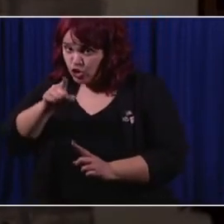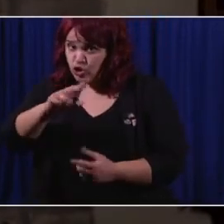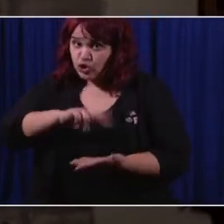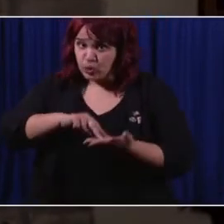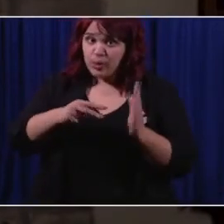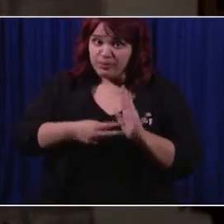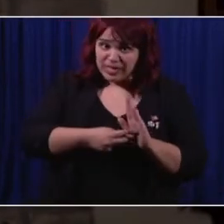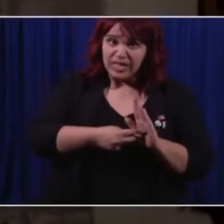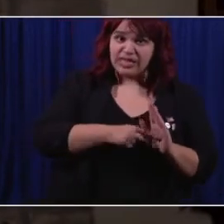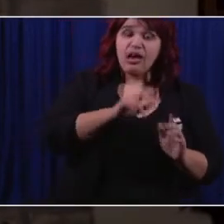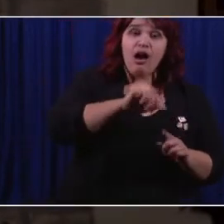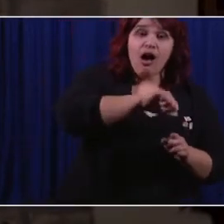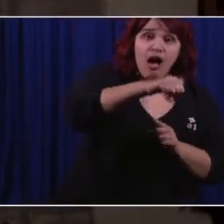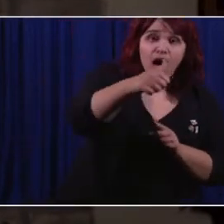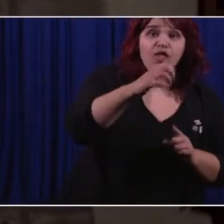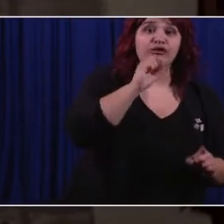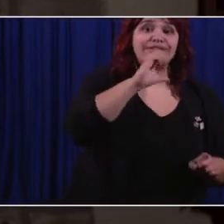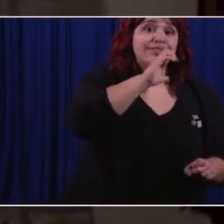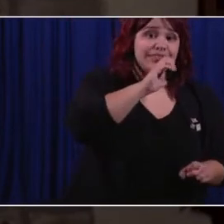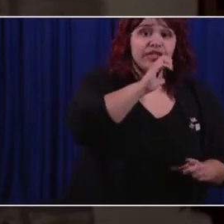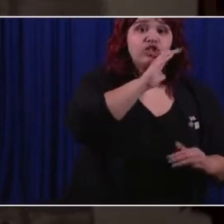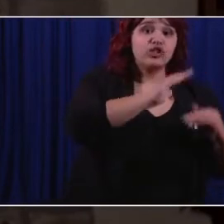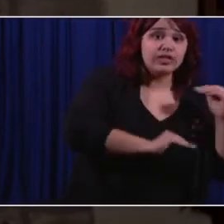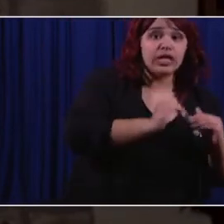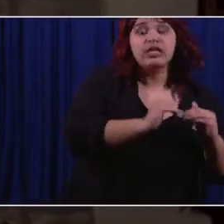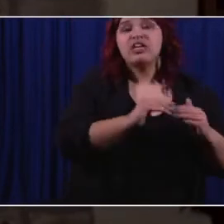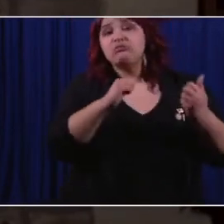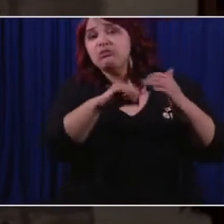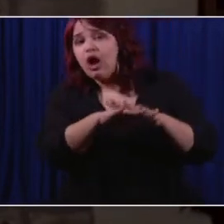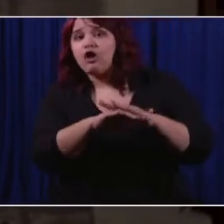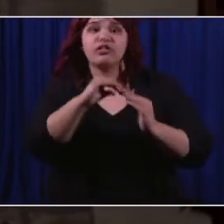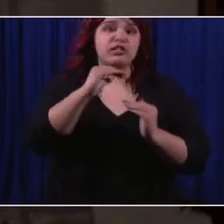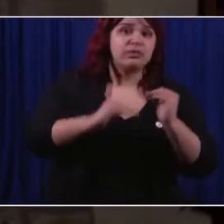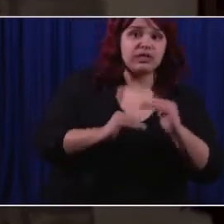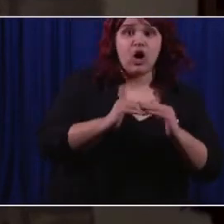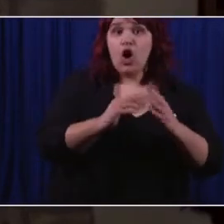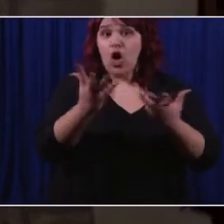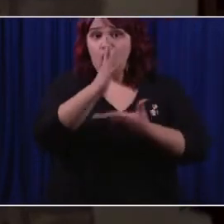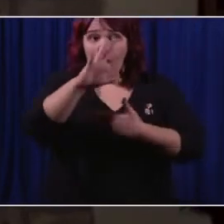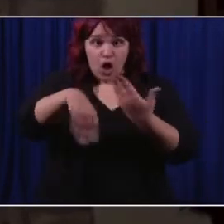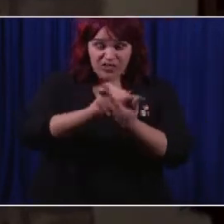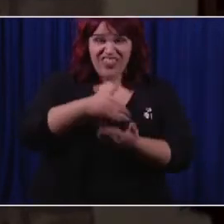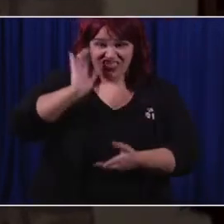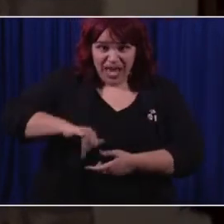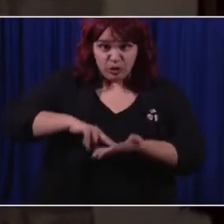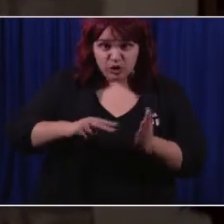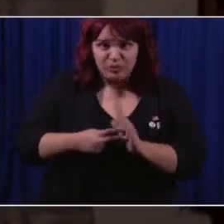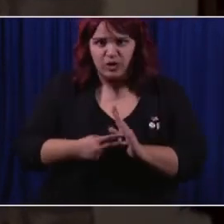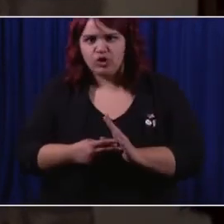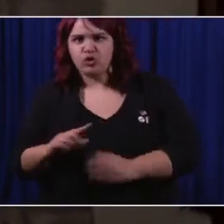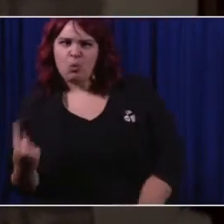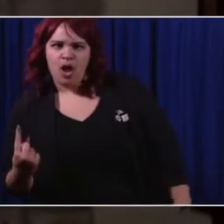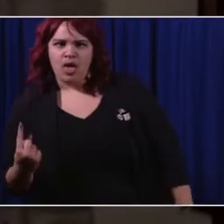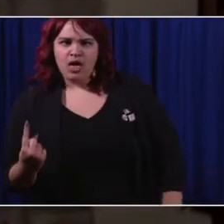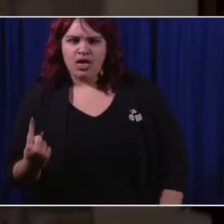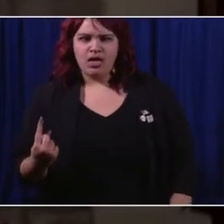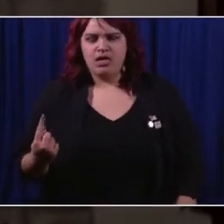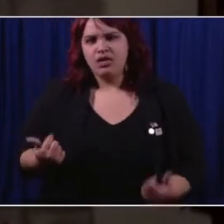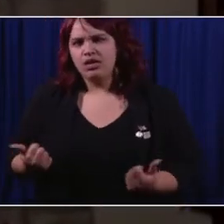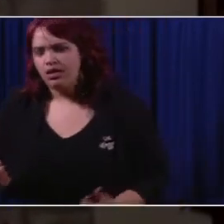homes included in that, or will those vaccinations come at a later point? No, excellent question. The answer is they